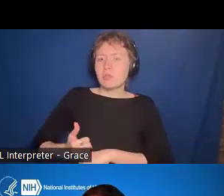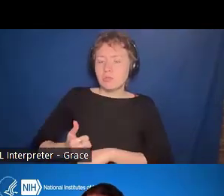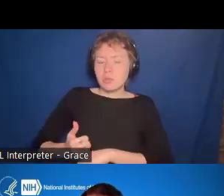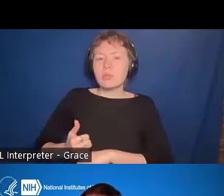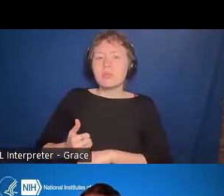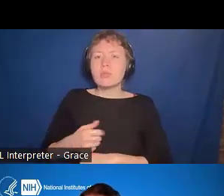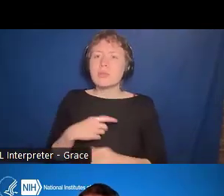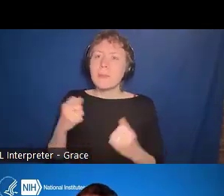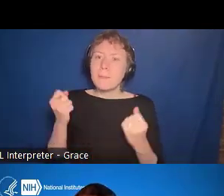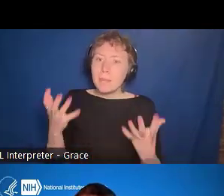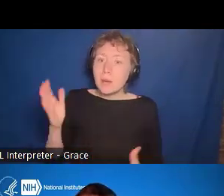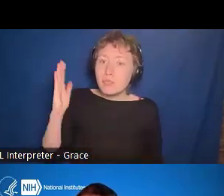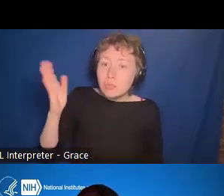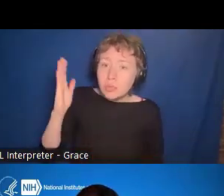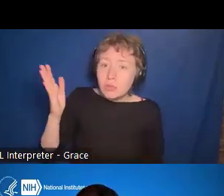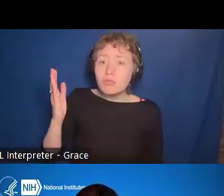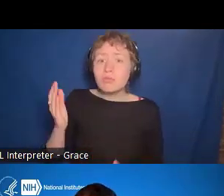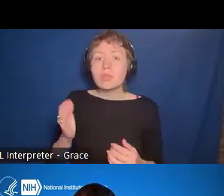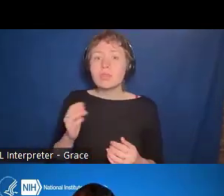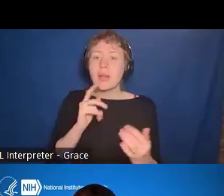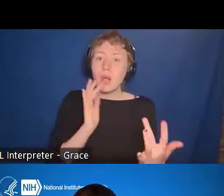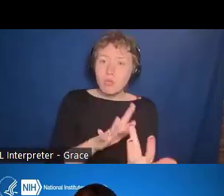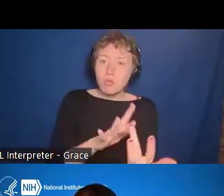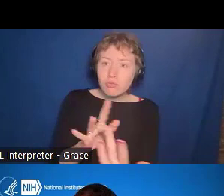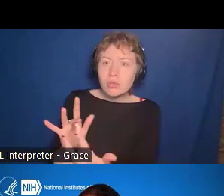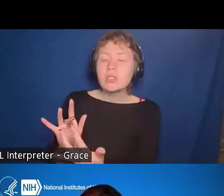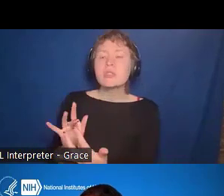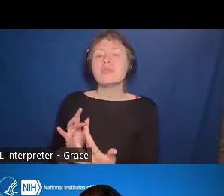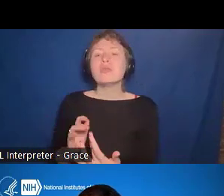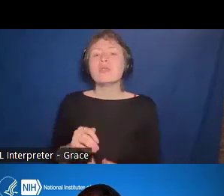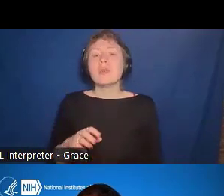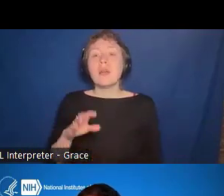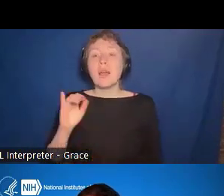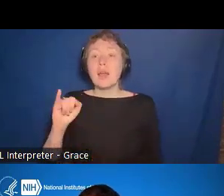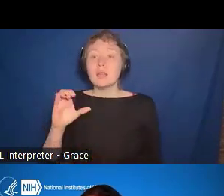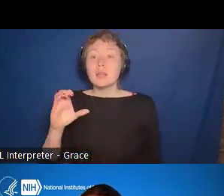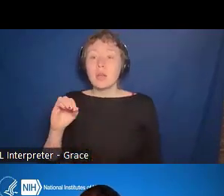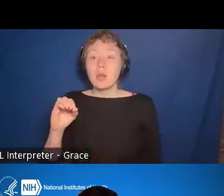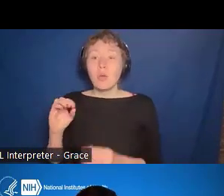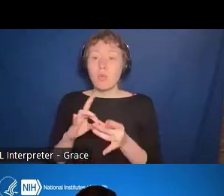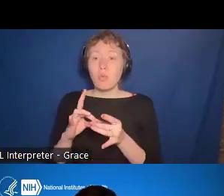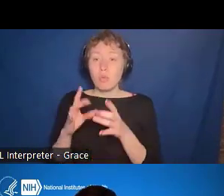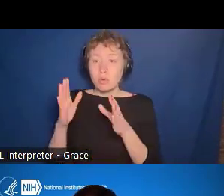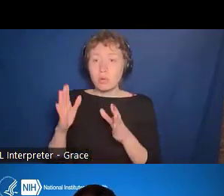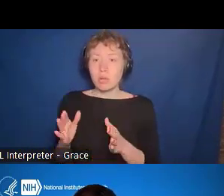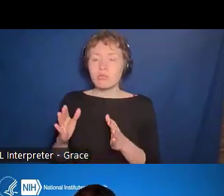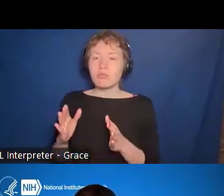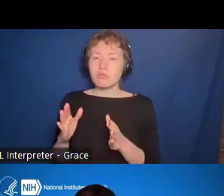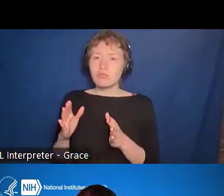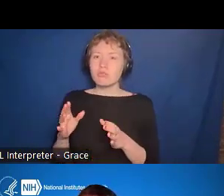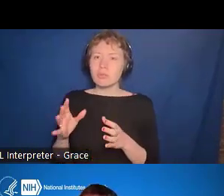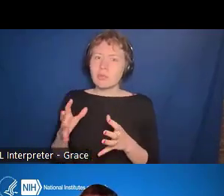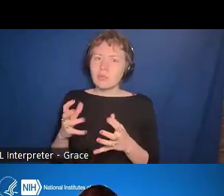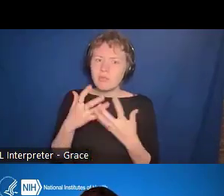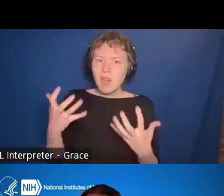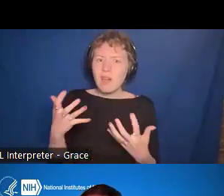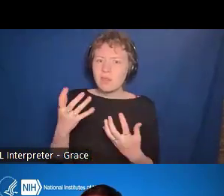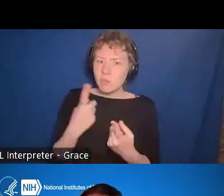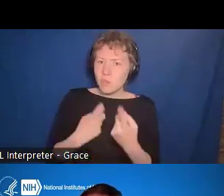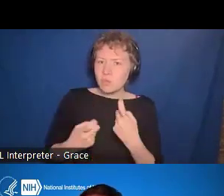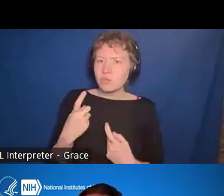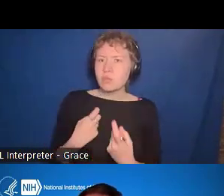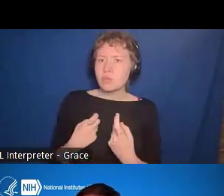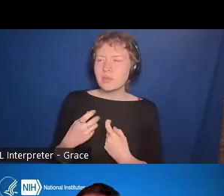of presentations, done a lot of outreach. The ICO coordinators for each IC have brought back a lot of questions, and we've been